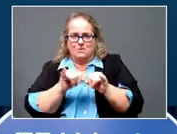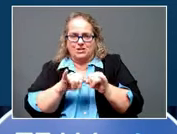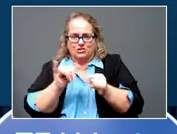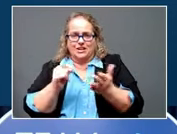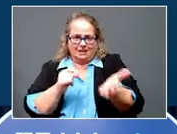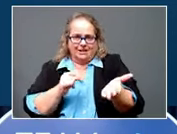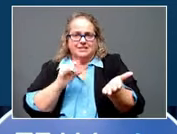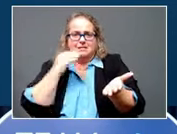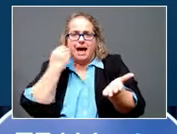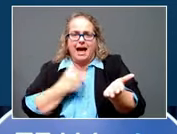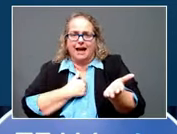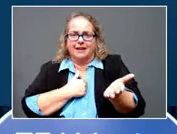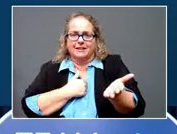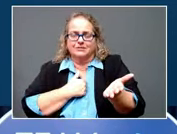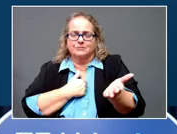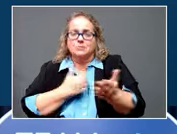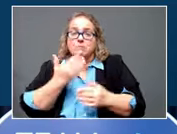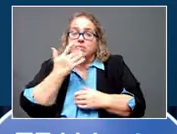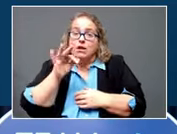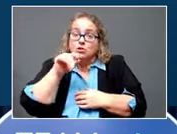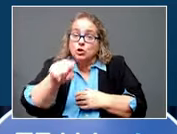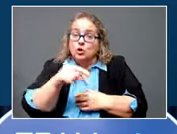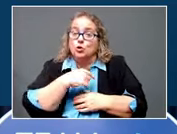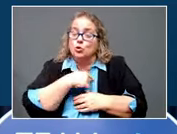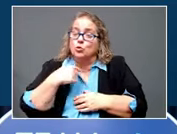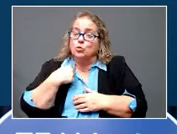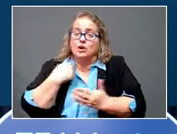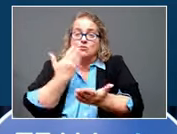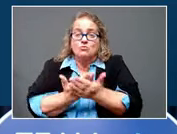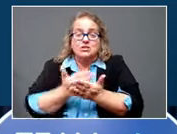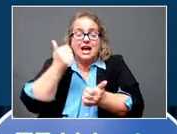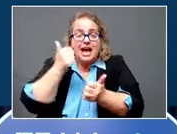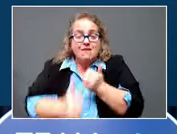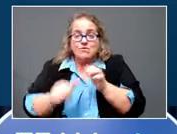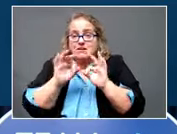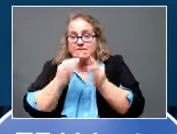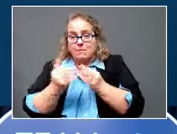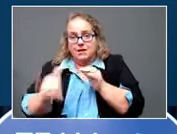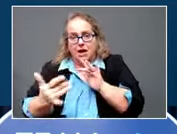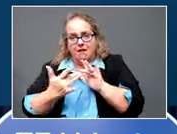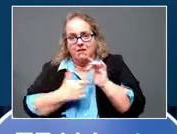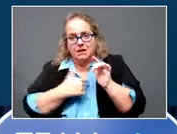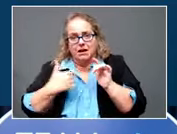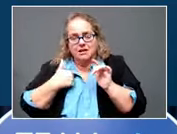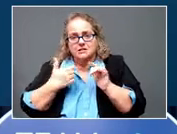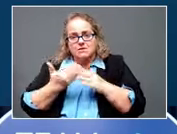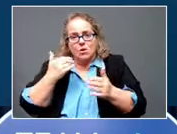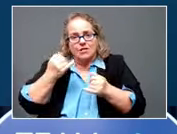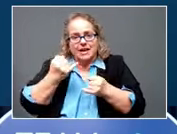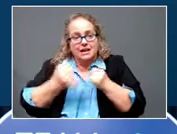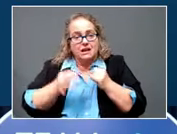Because of you, we reached every single family who contacted us before the end of the toy drive to ask Santa for a little extra help this